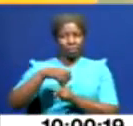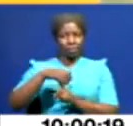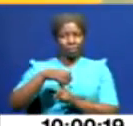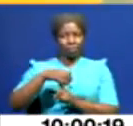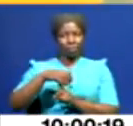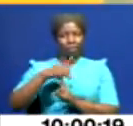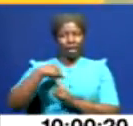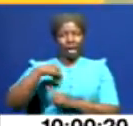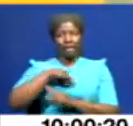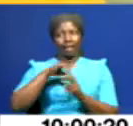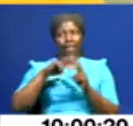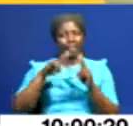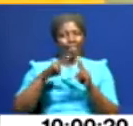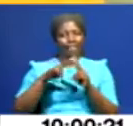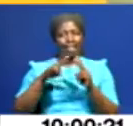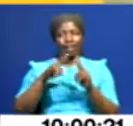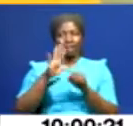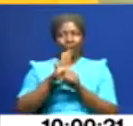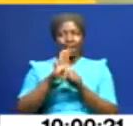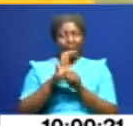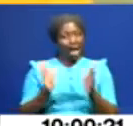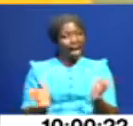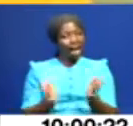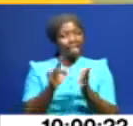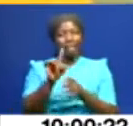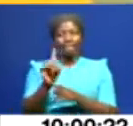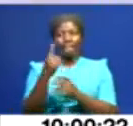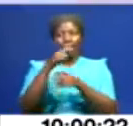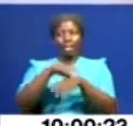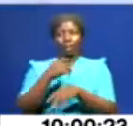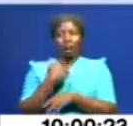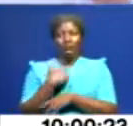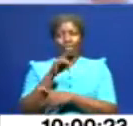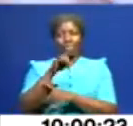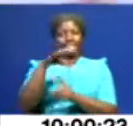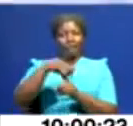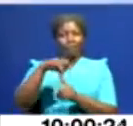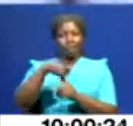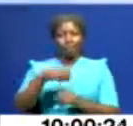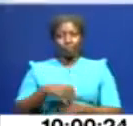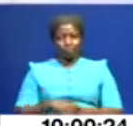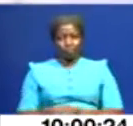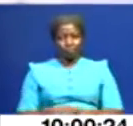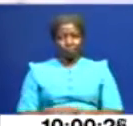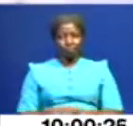we are very, very much encouraged. This is the first time we have ever had such a championship.